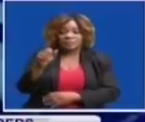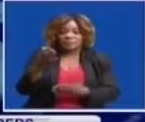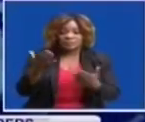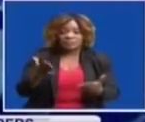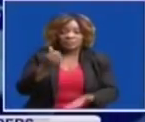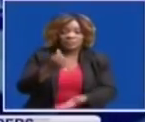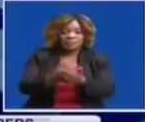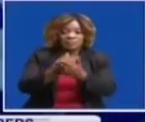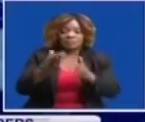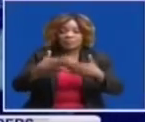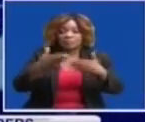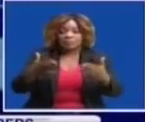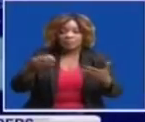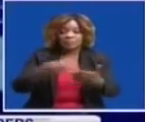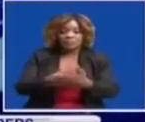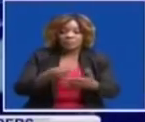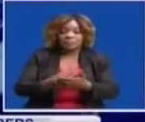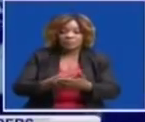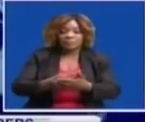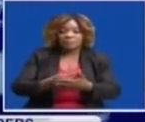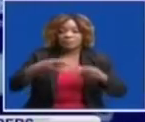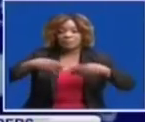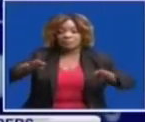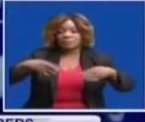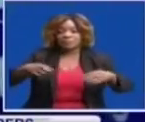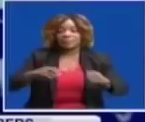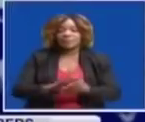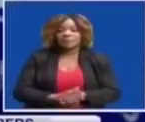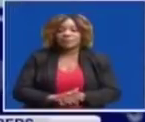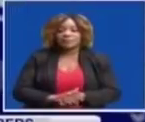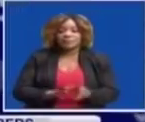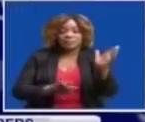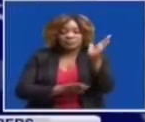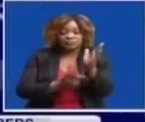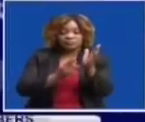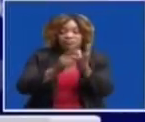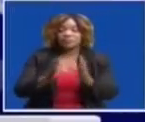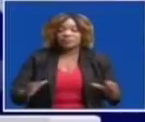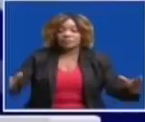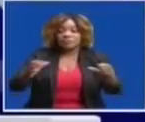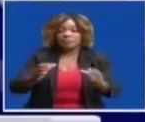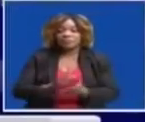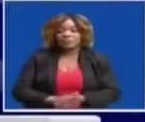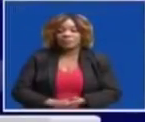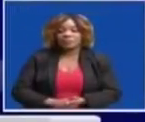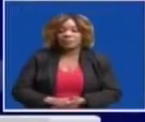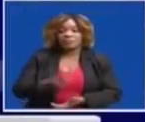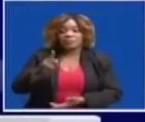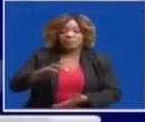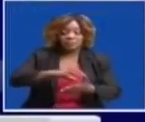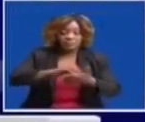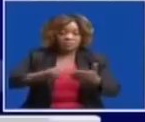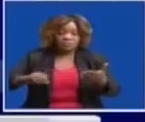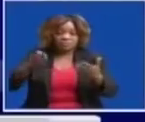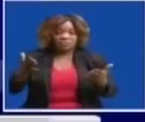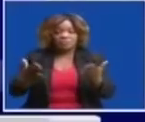this will help in the opening of new markets, especially for the developing communities. Mr. Shuko says the move will